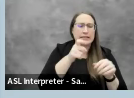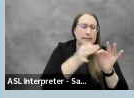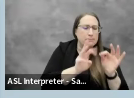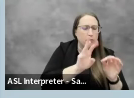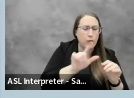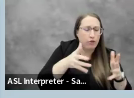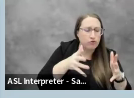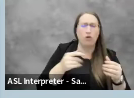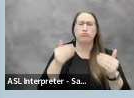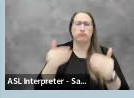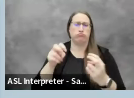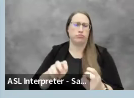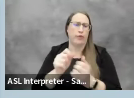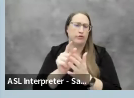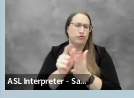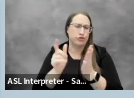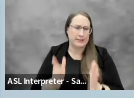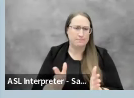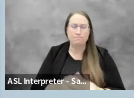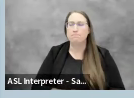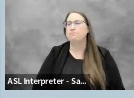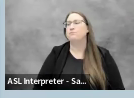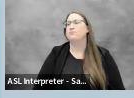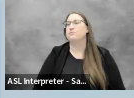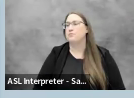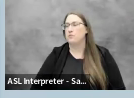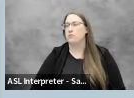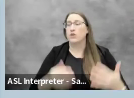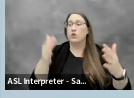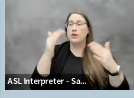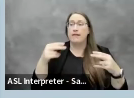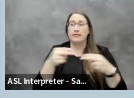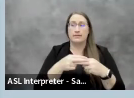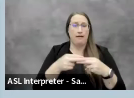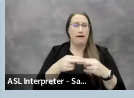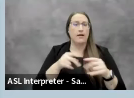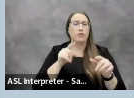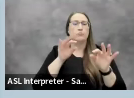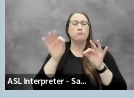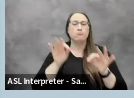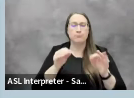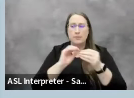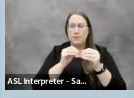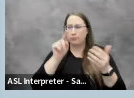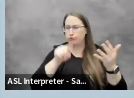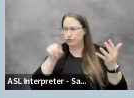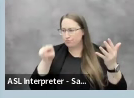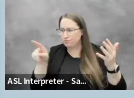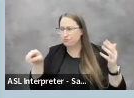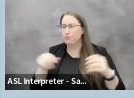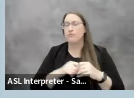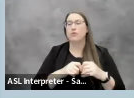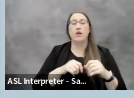please. All right, so here's an illustration. We're looking at some round numbers. So on